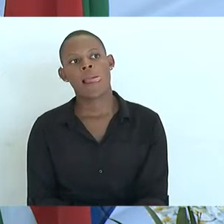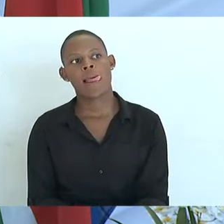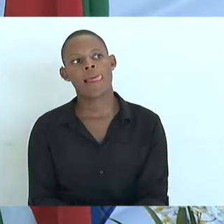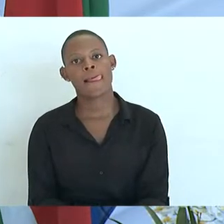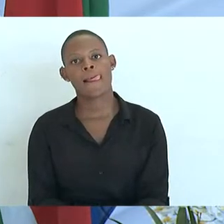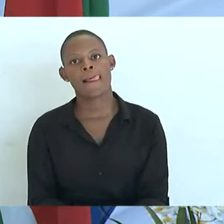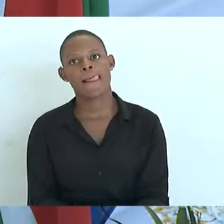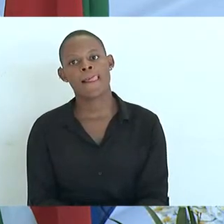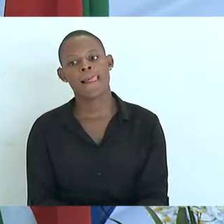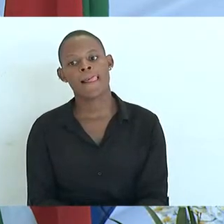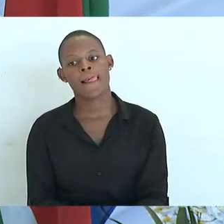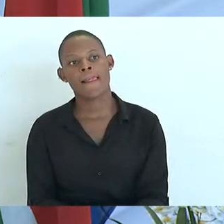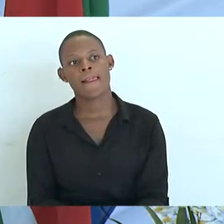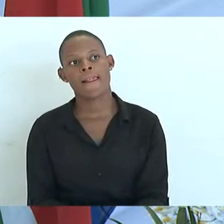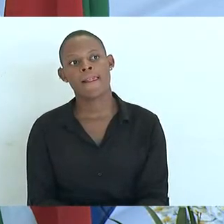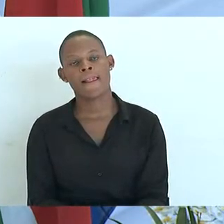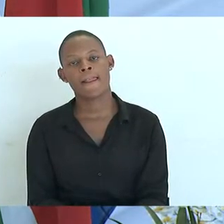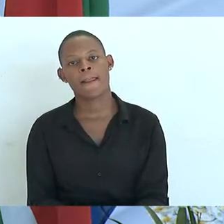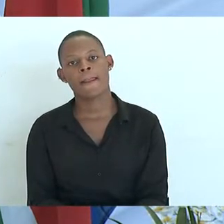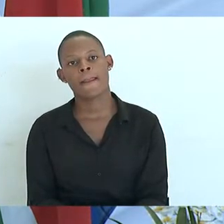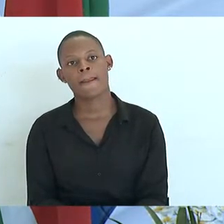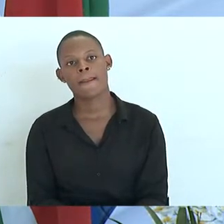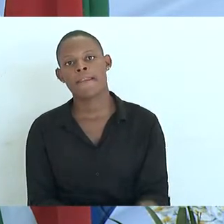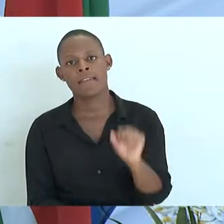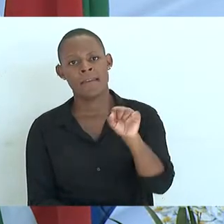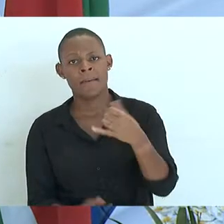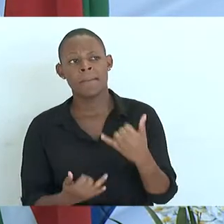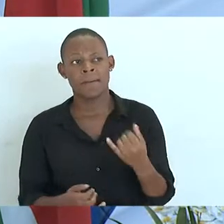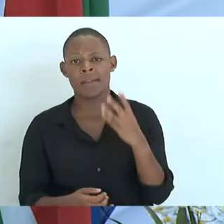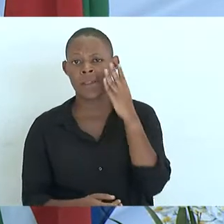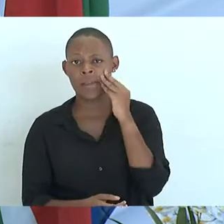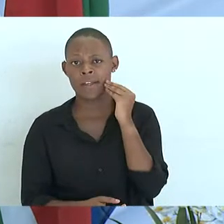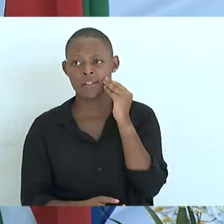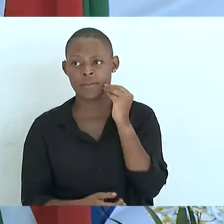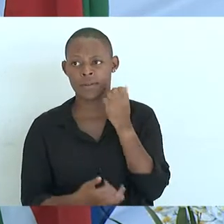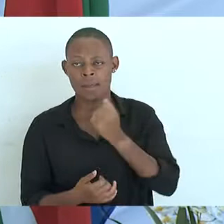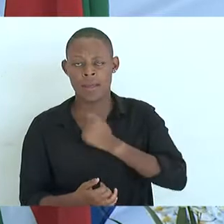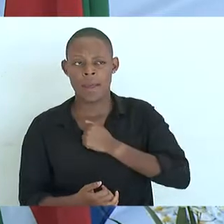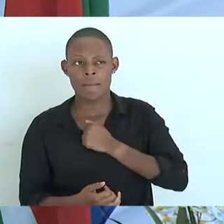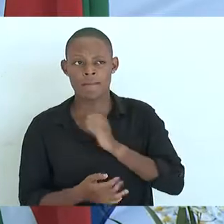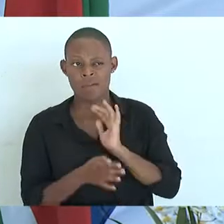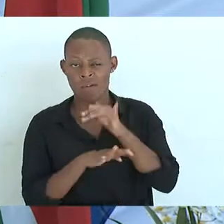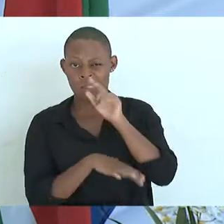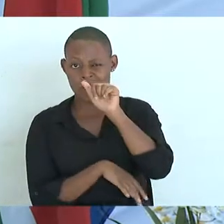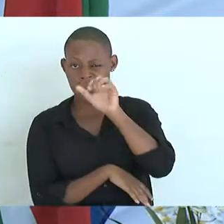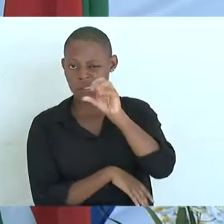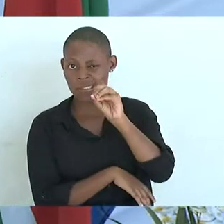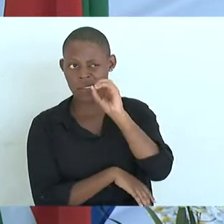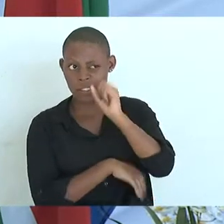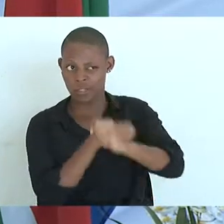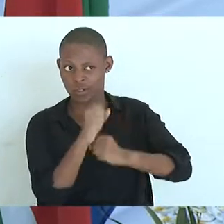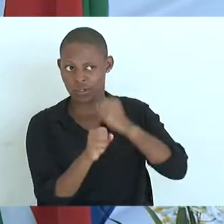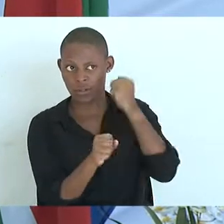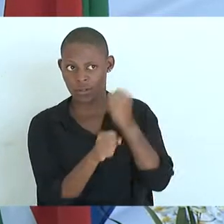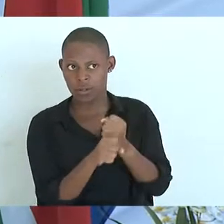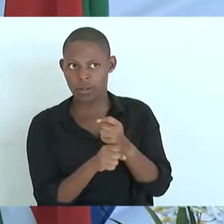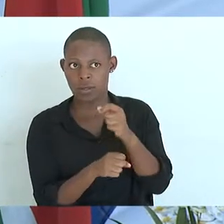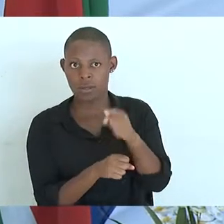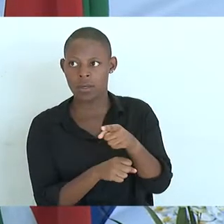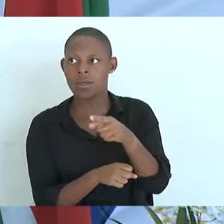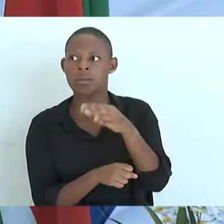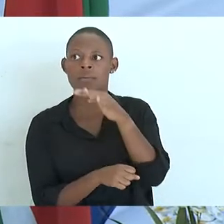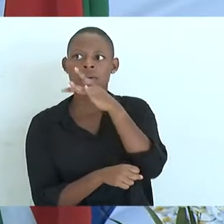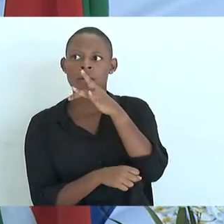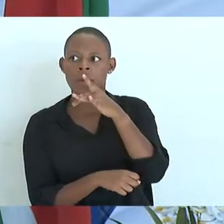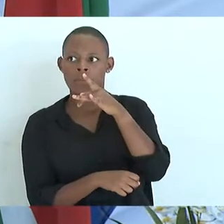I don't know, I'm at the age of over 60. Did I see correctly, is that our Minister there, Susanna Zuma